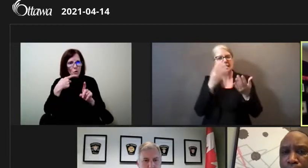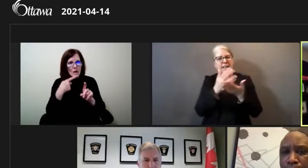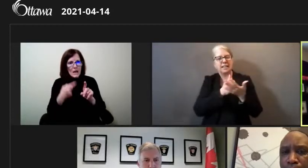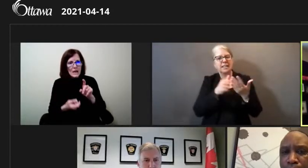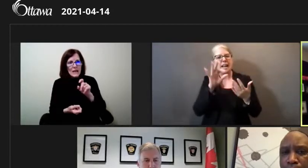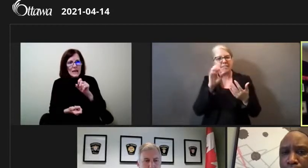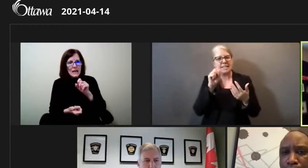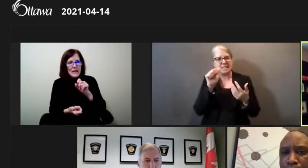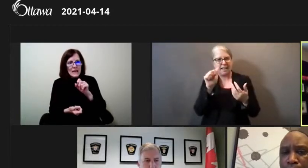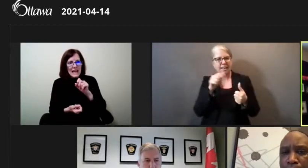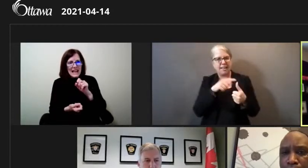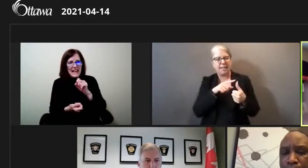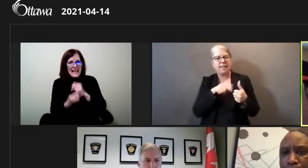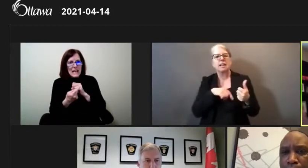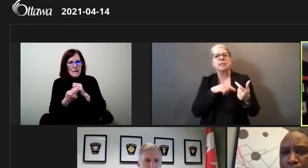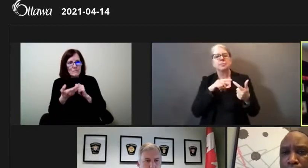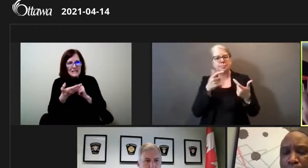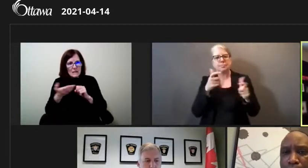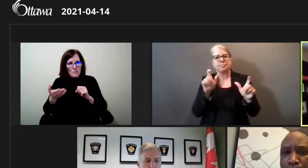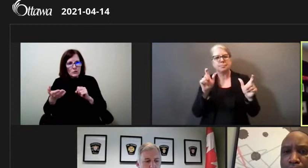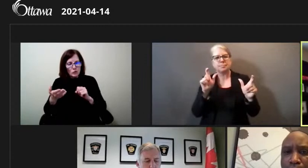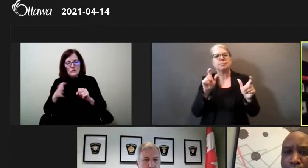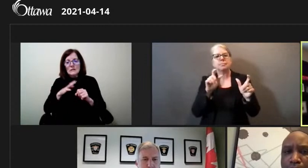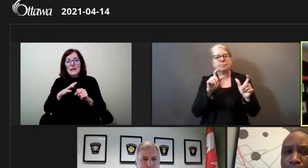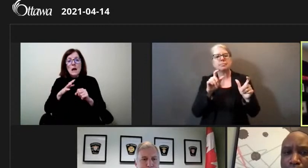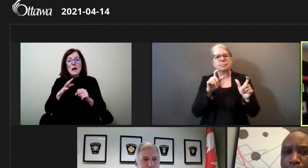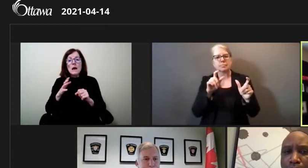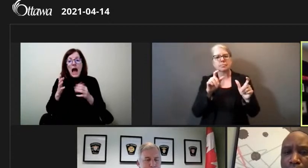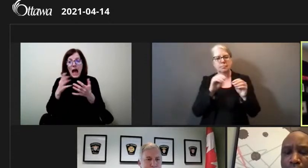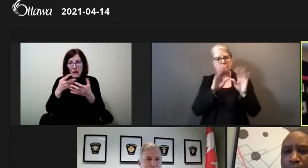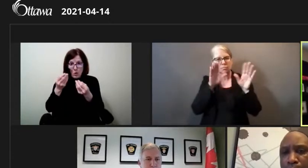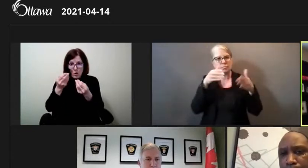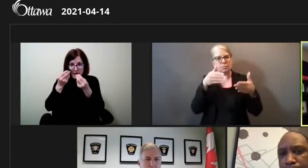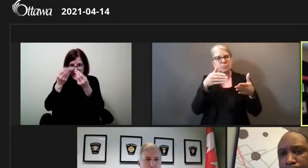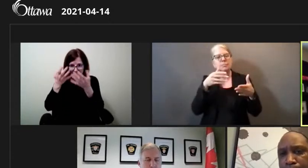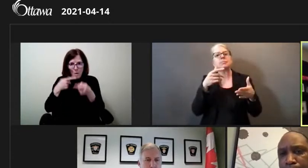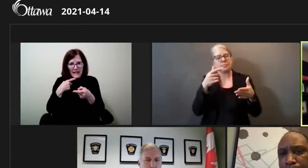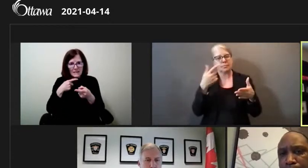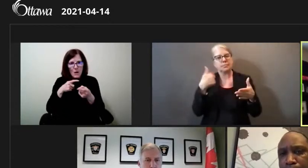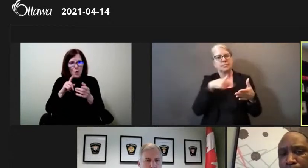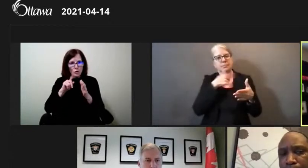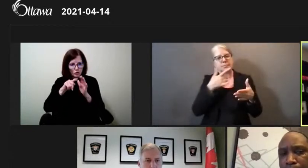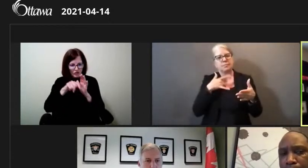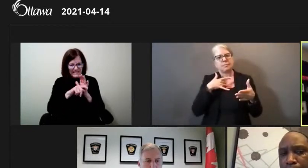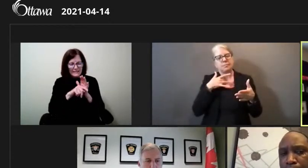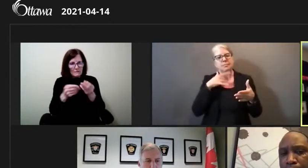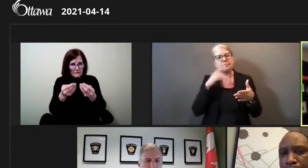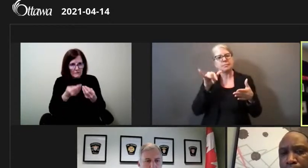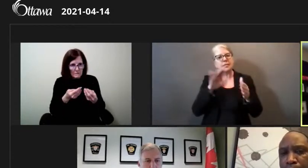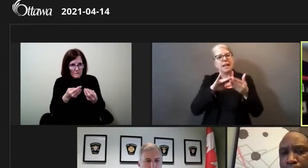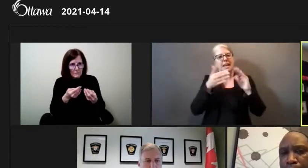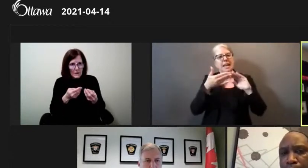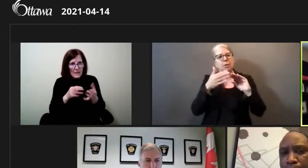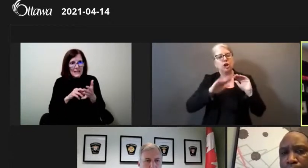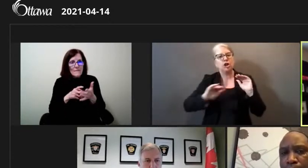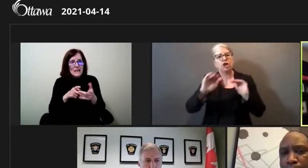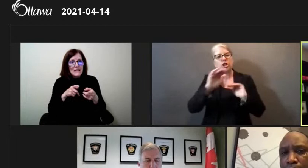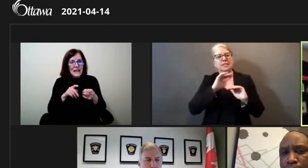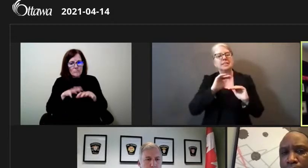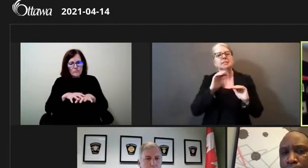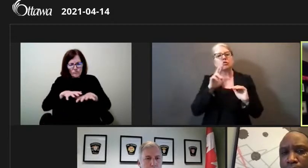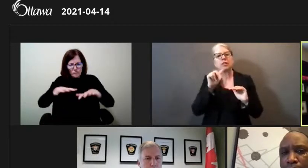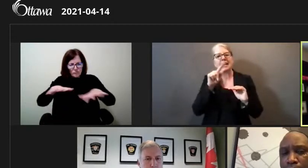FSAs, which are bigger and more heterogeneous. And I think that the neighborhood rates are